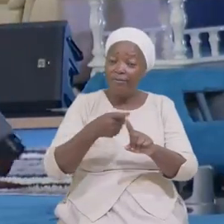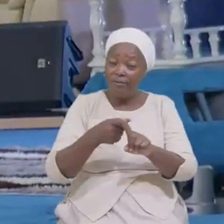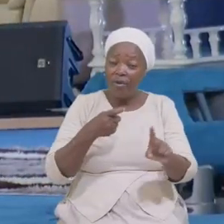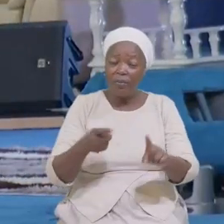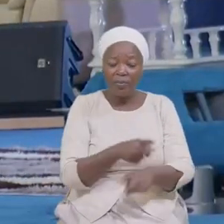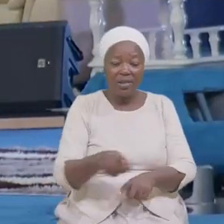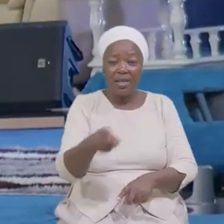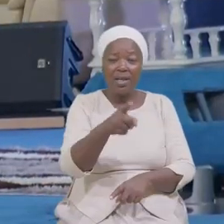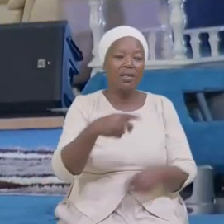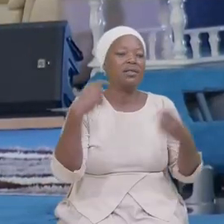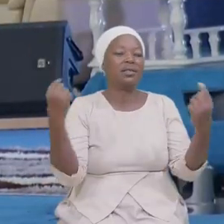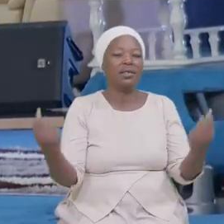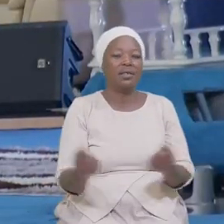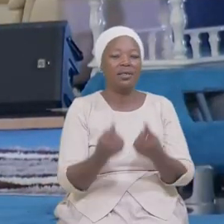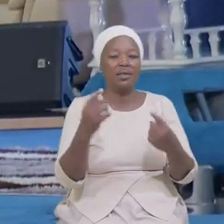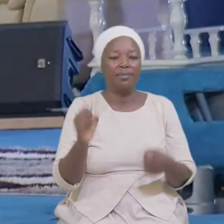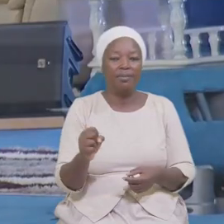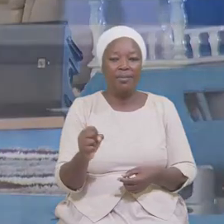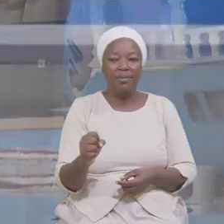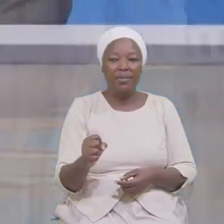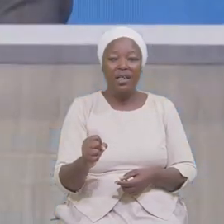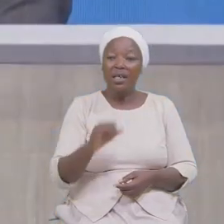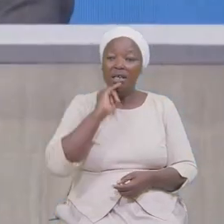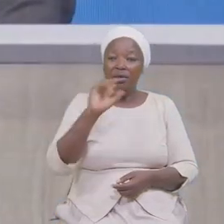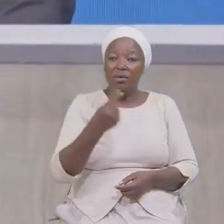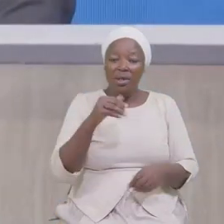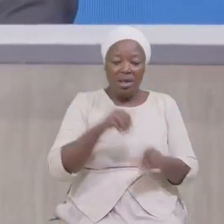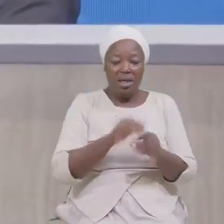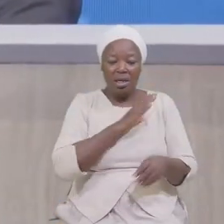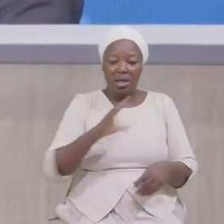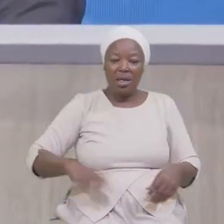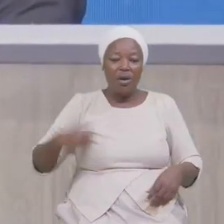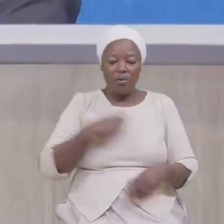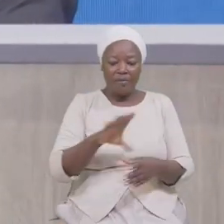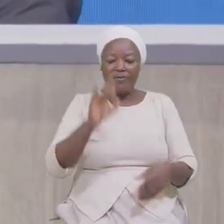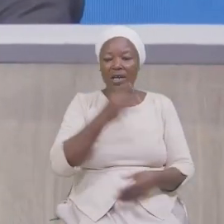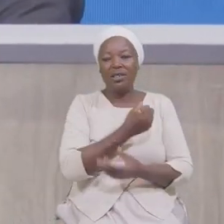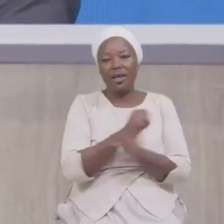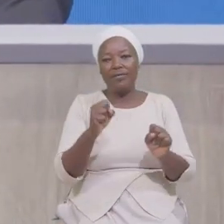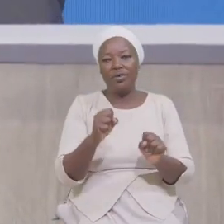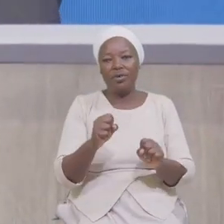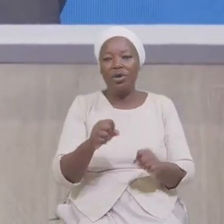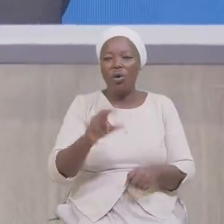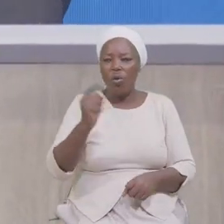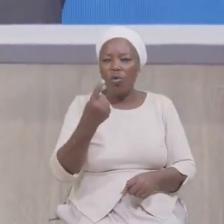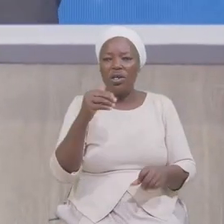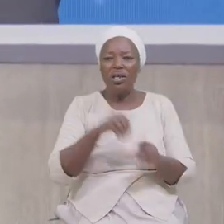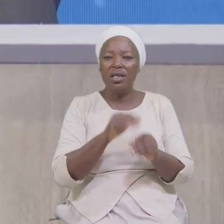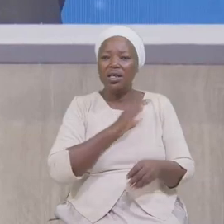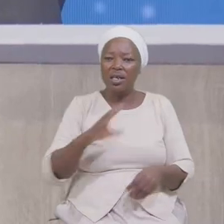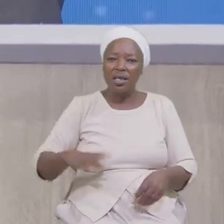their sins. It's only in Christ we find salvation. Only in Christ we find